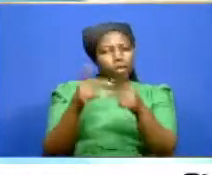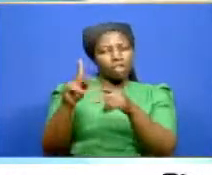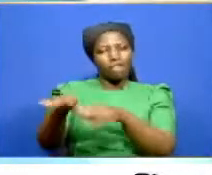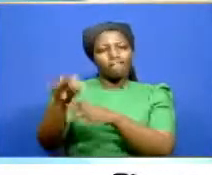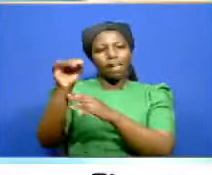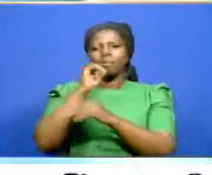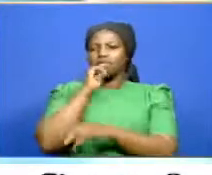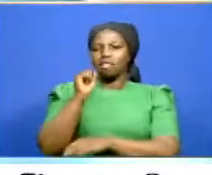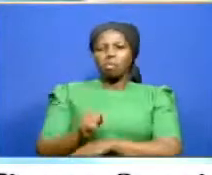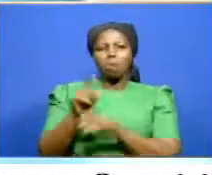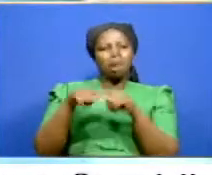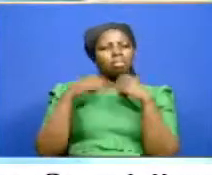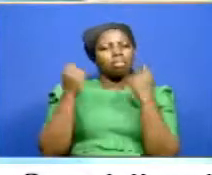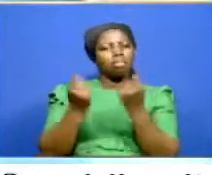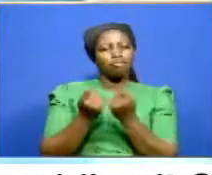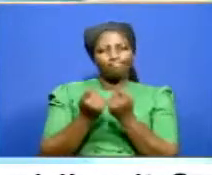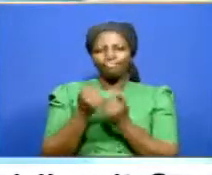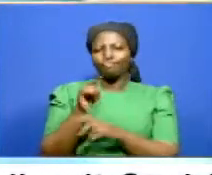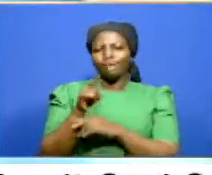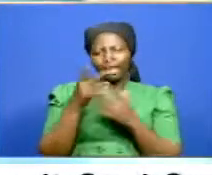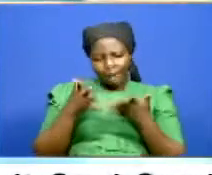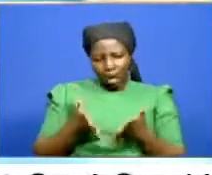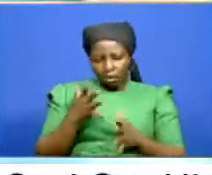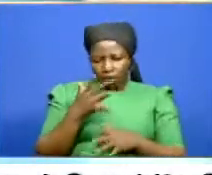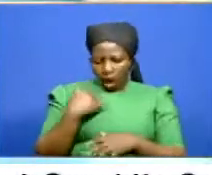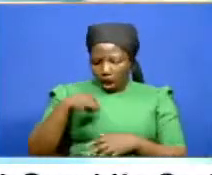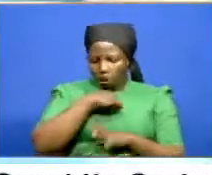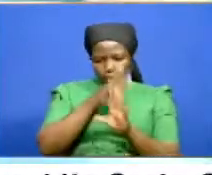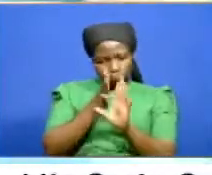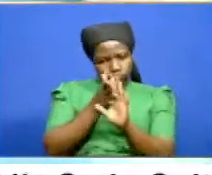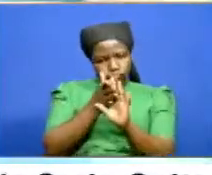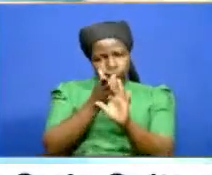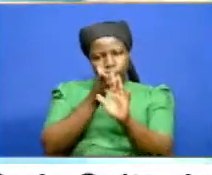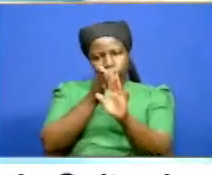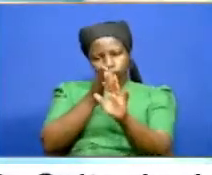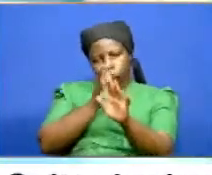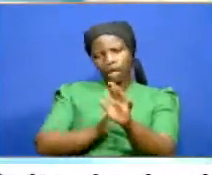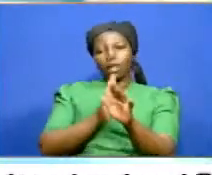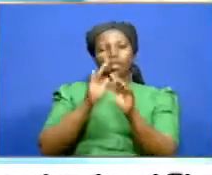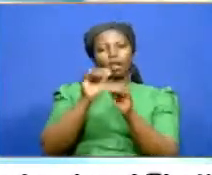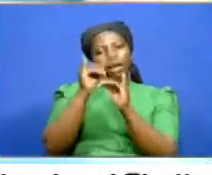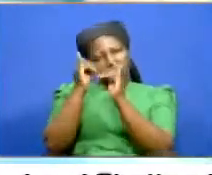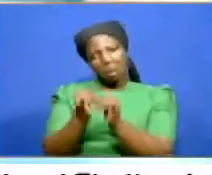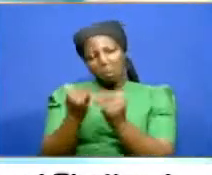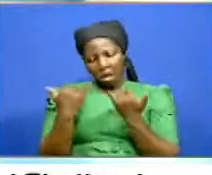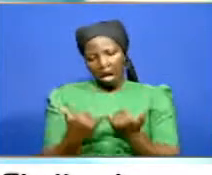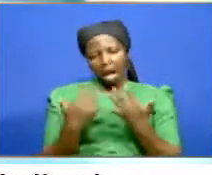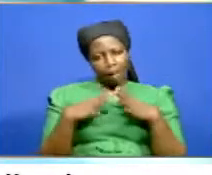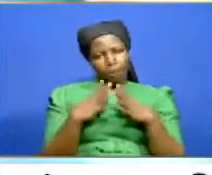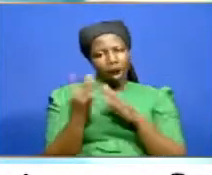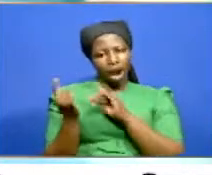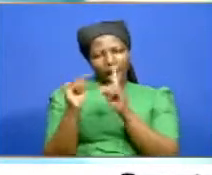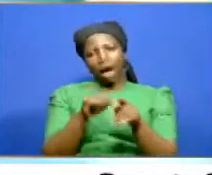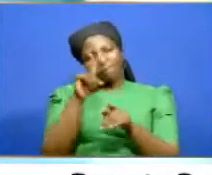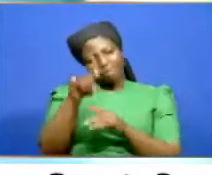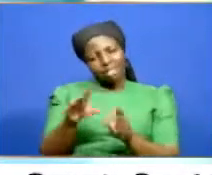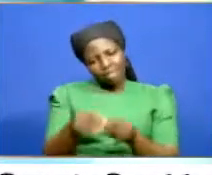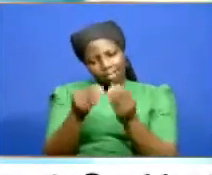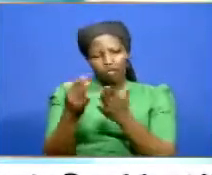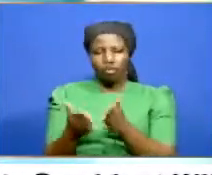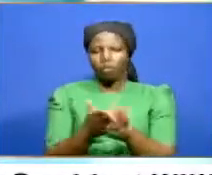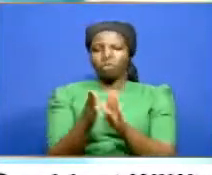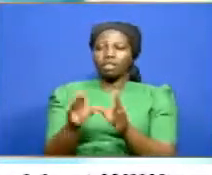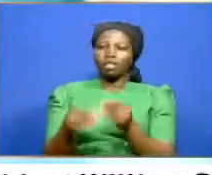me call myself the older generation, we are now facing out, and actually the new kids on the block are coming in, and we need to give them the opportunities. And by giving